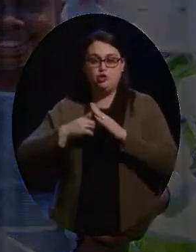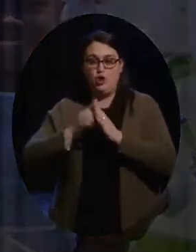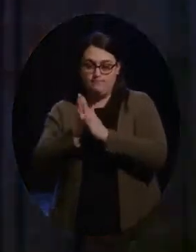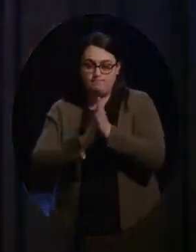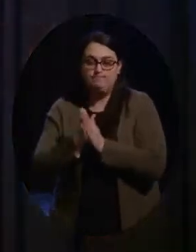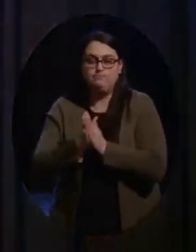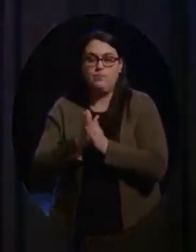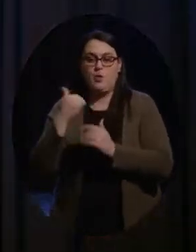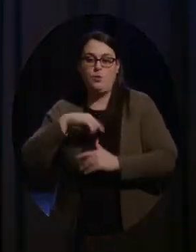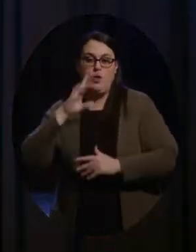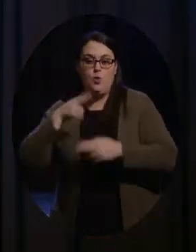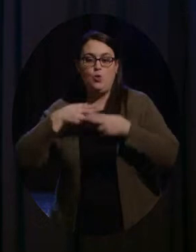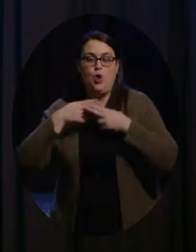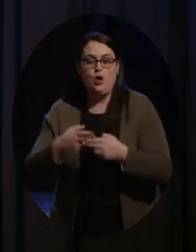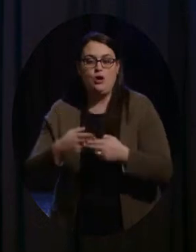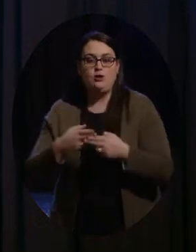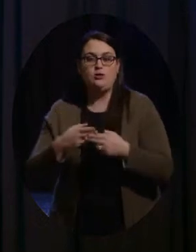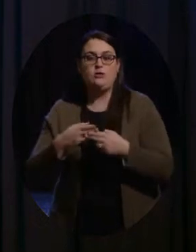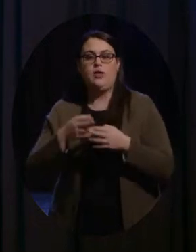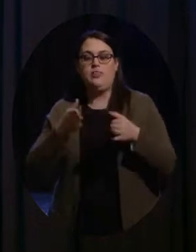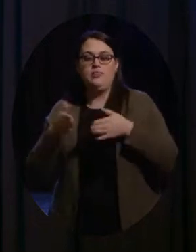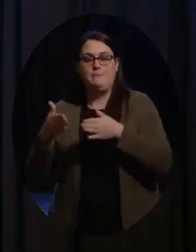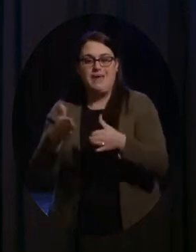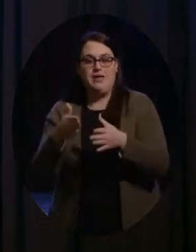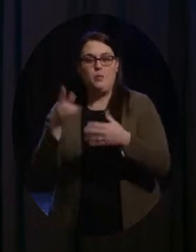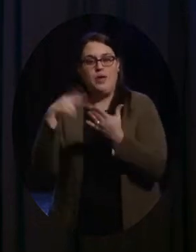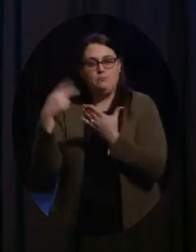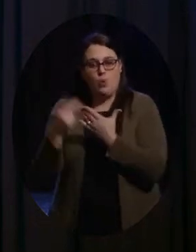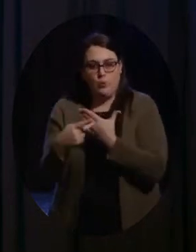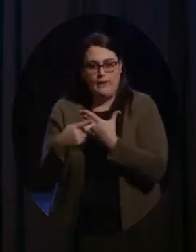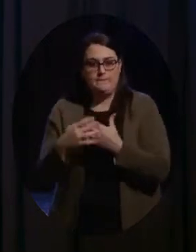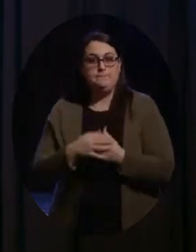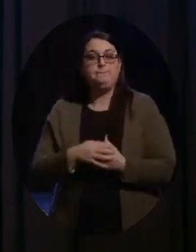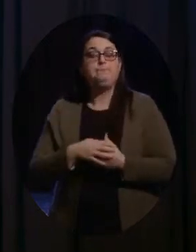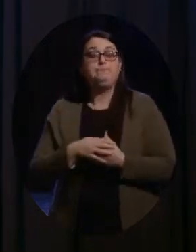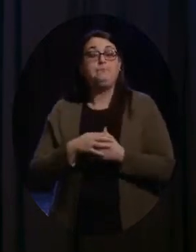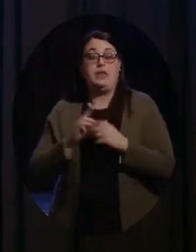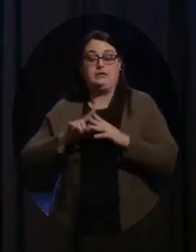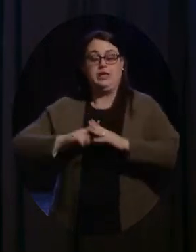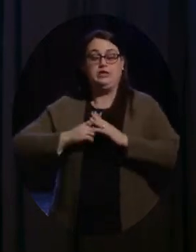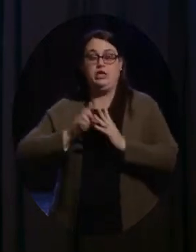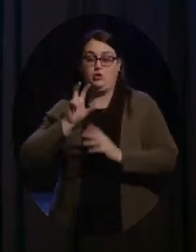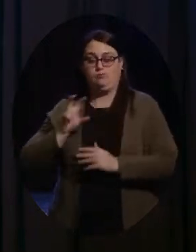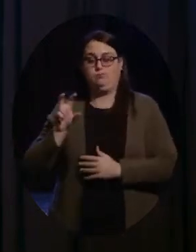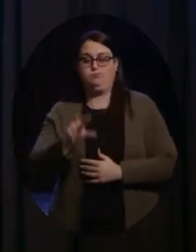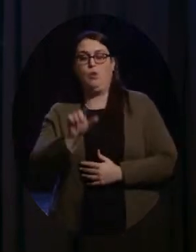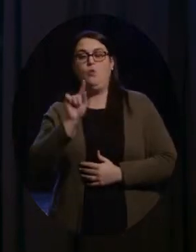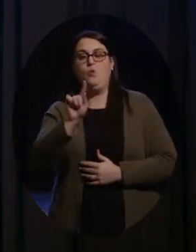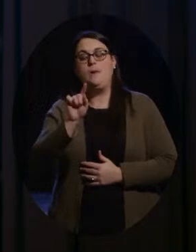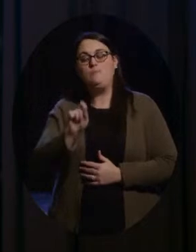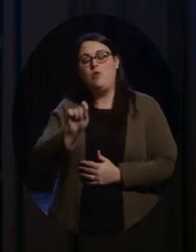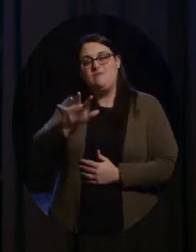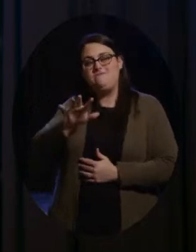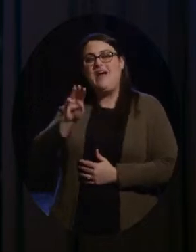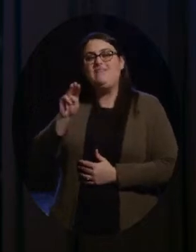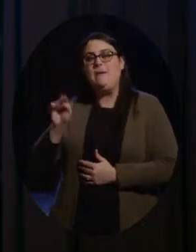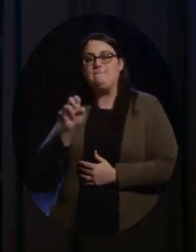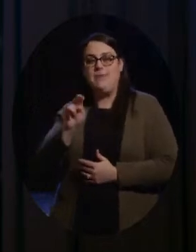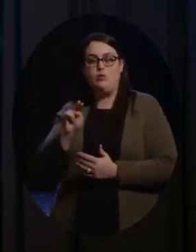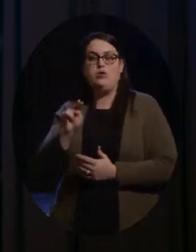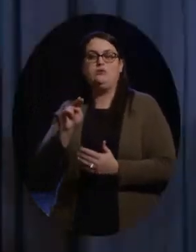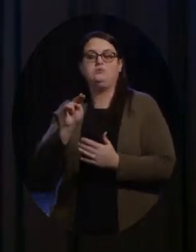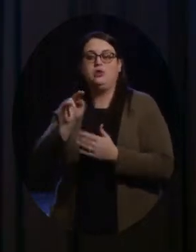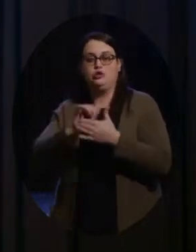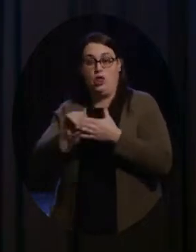for what we're going to call the Pathways Program. With an initial investment of $1.5 million,